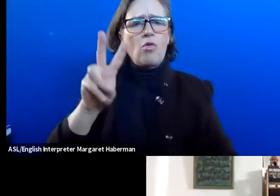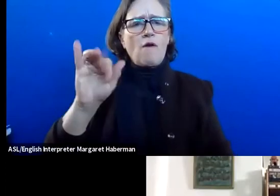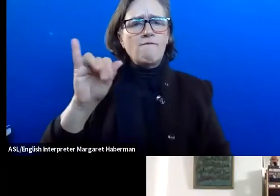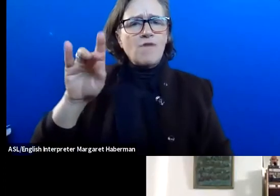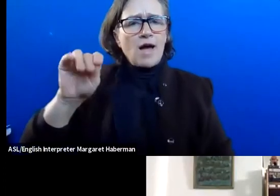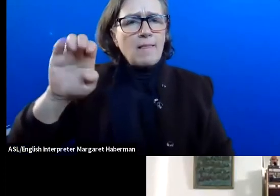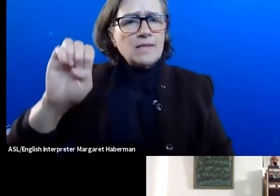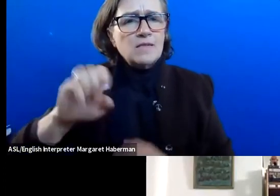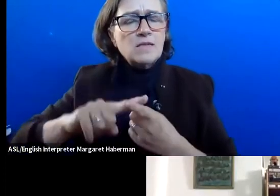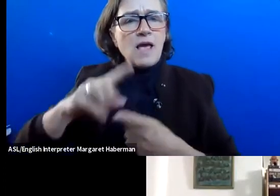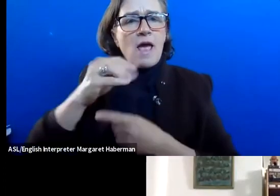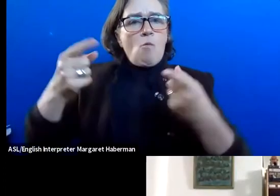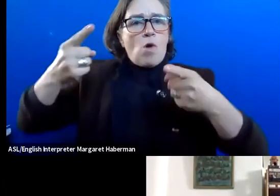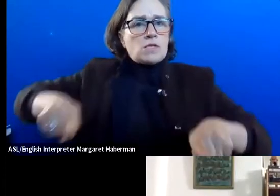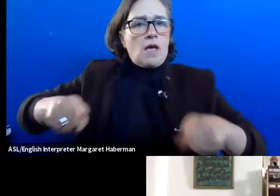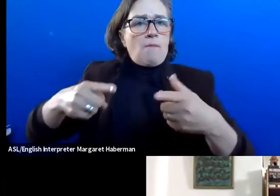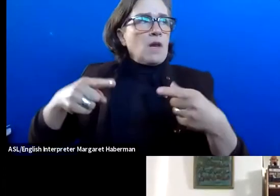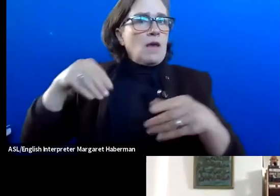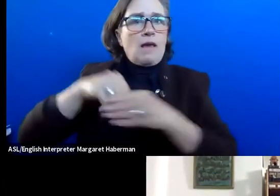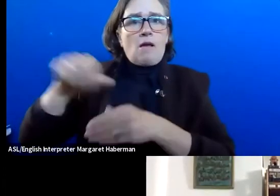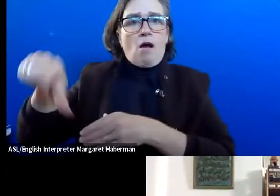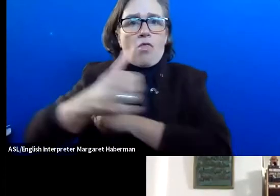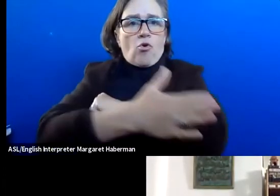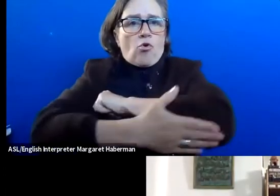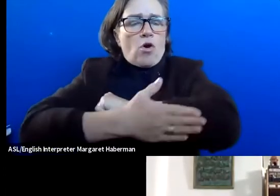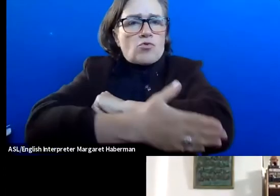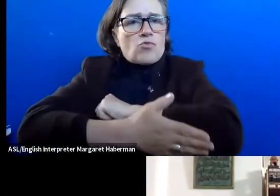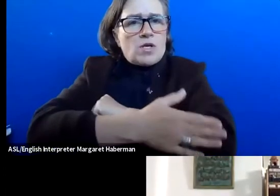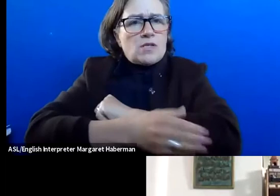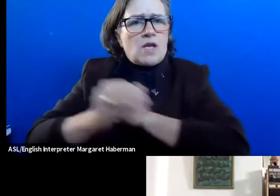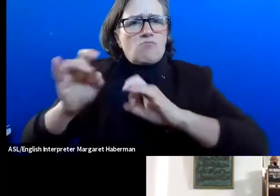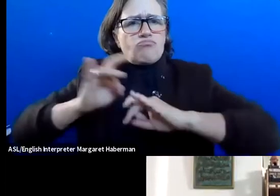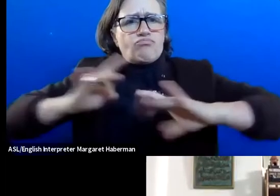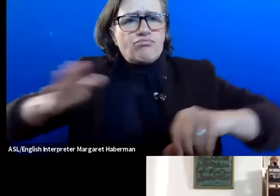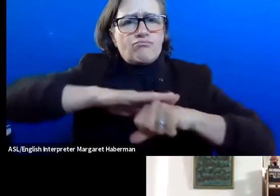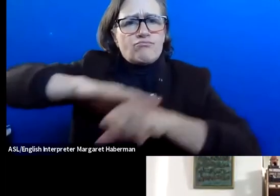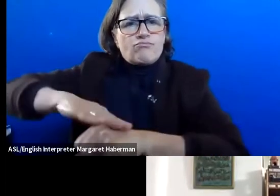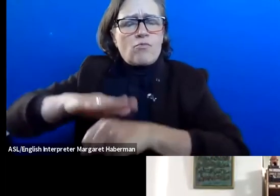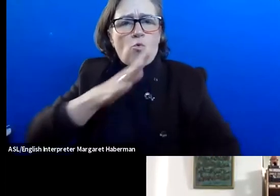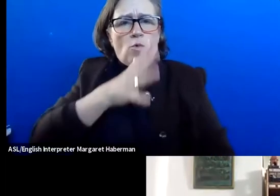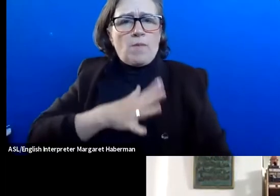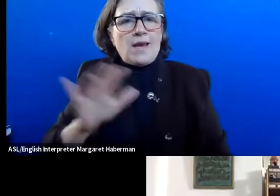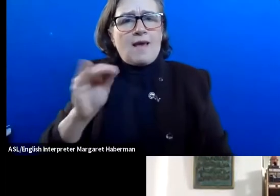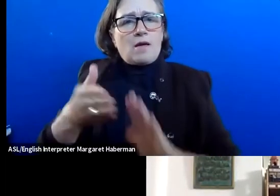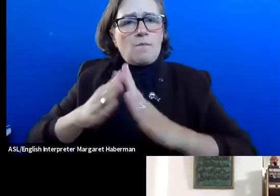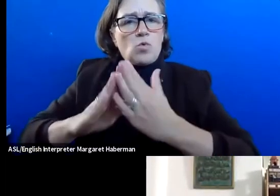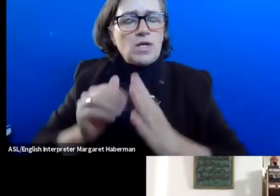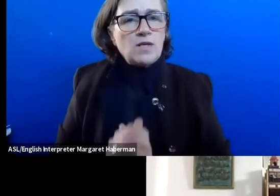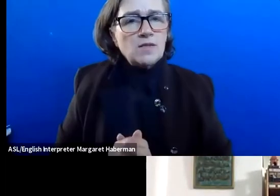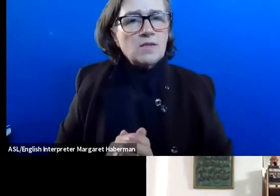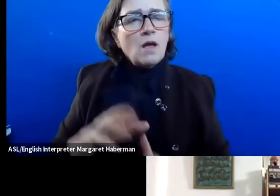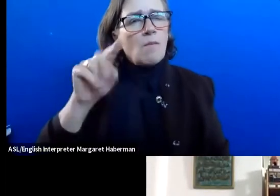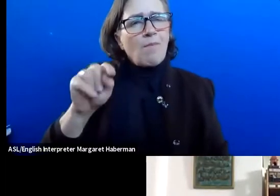Decades ago, Iqbal had warned of the dangers of the erosion of the value in drawing local and global